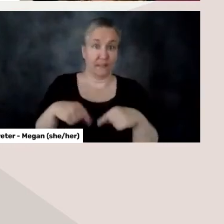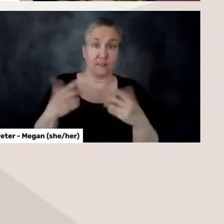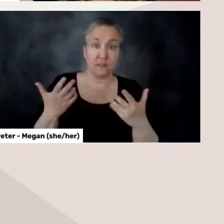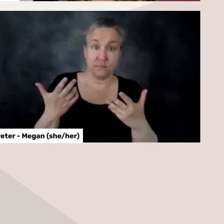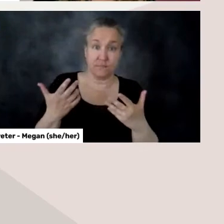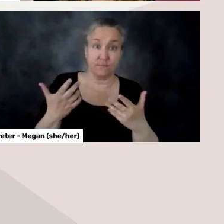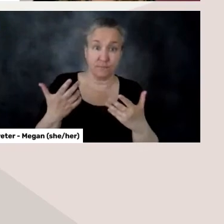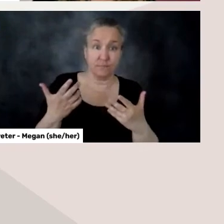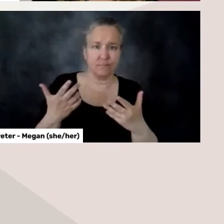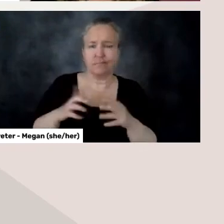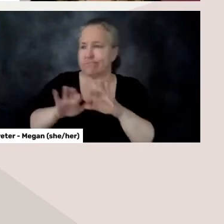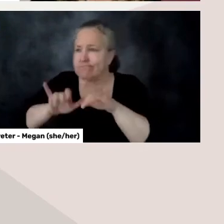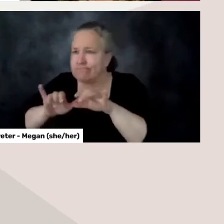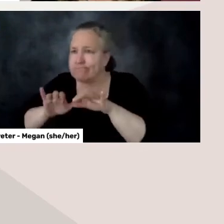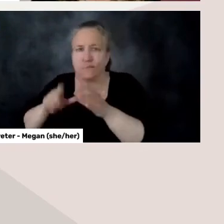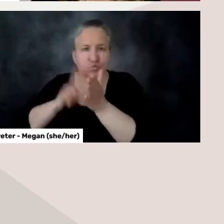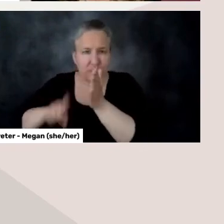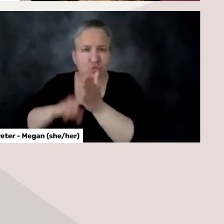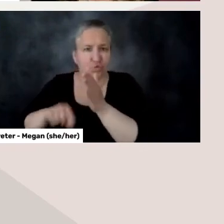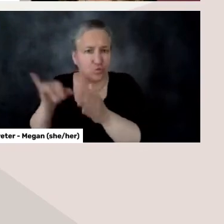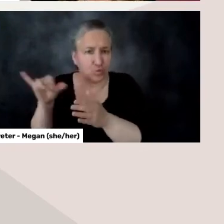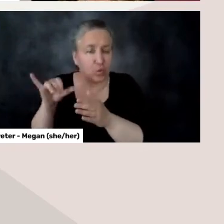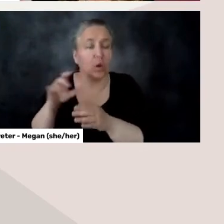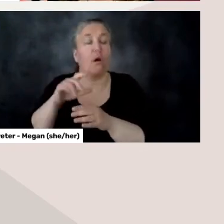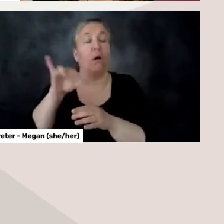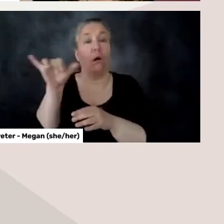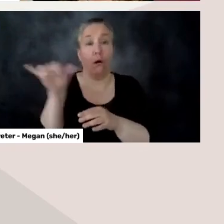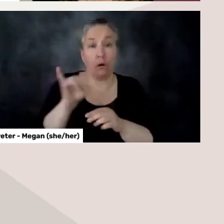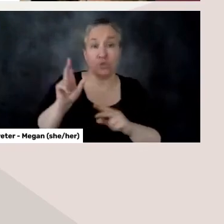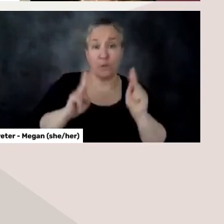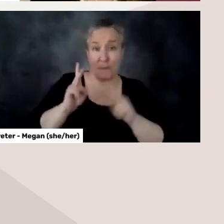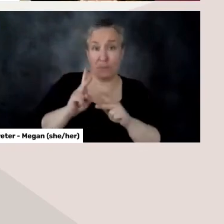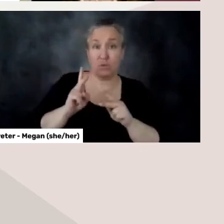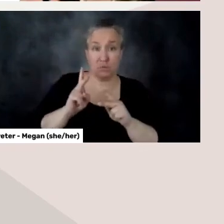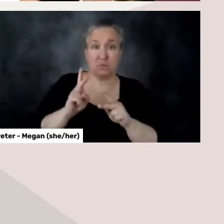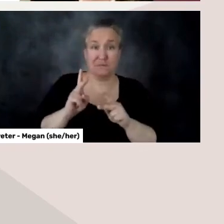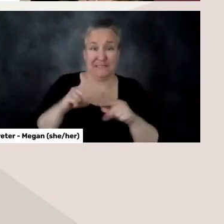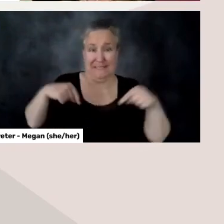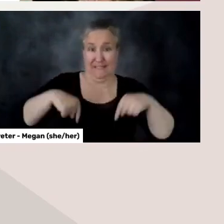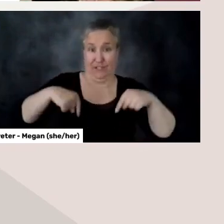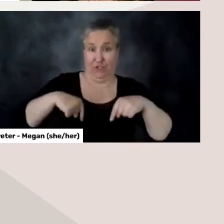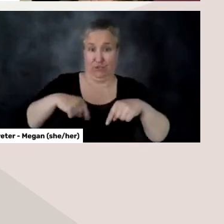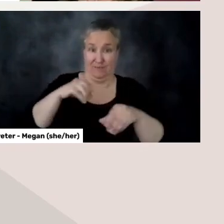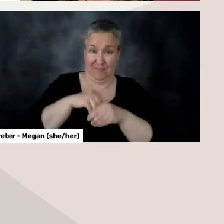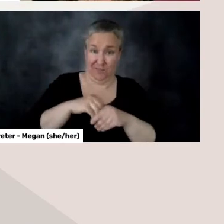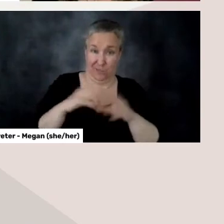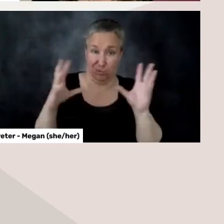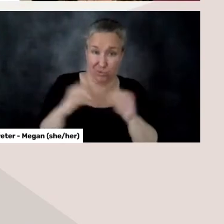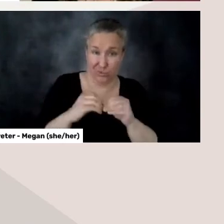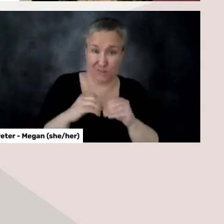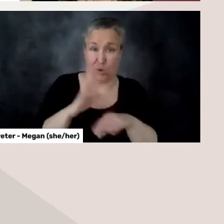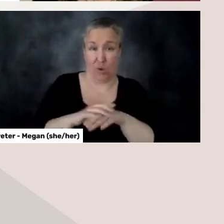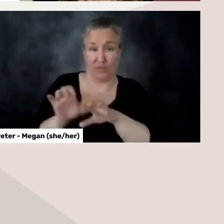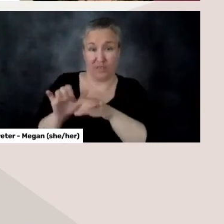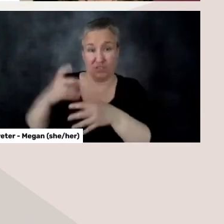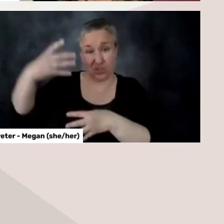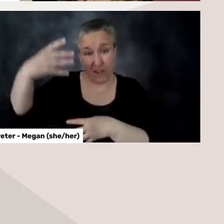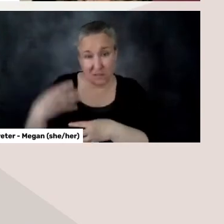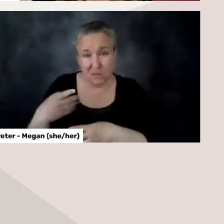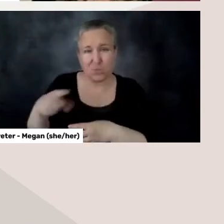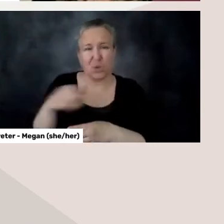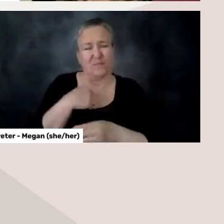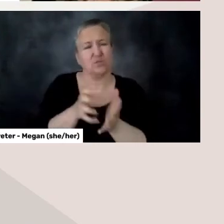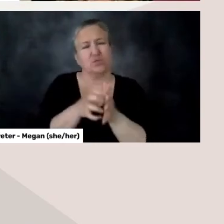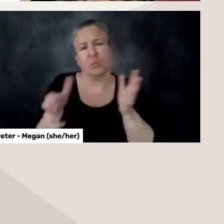to go on and do some research. But also the people in this conference, on this chat, you have so much